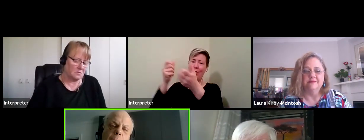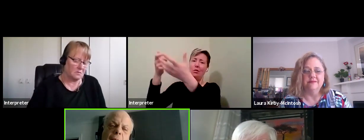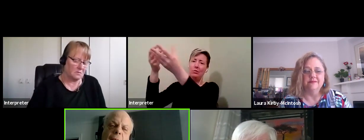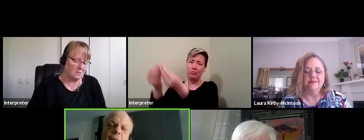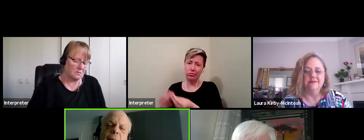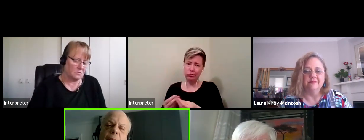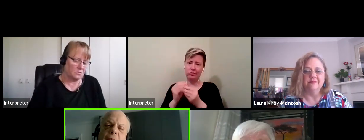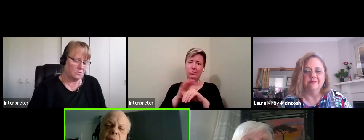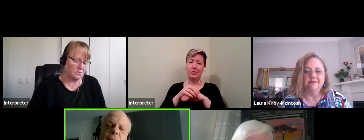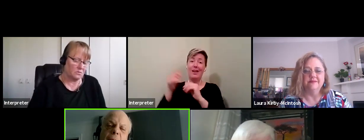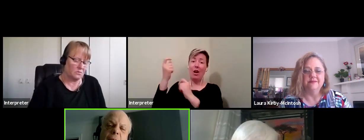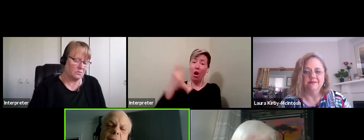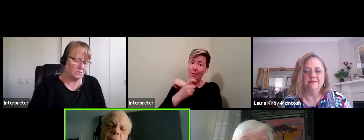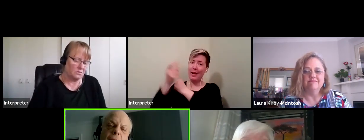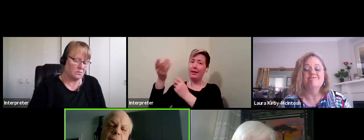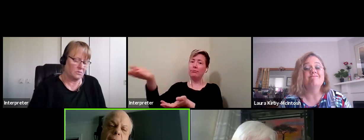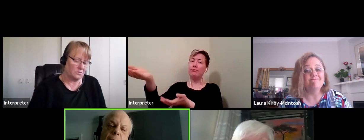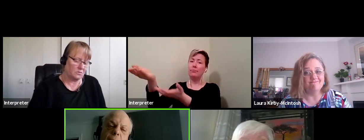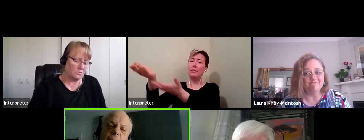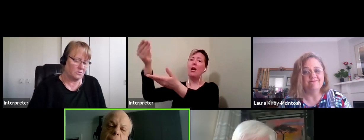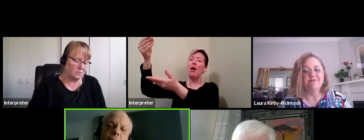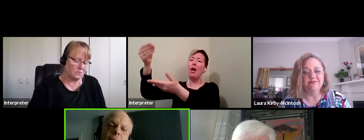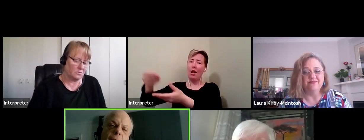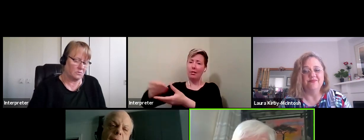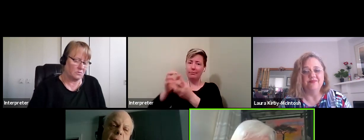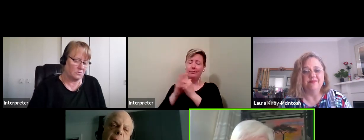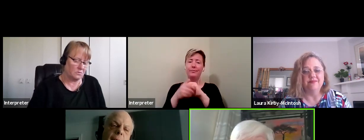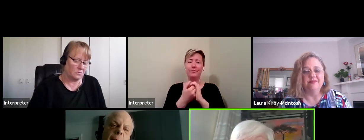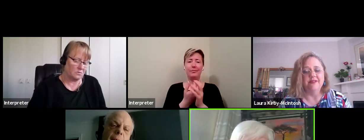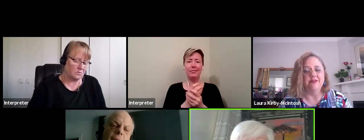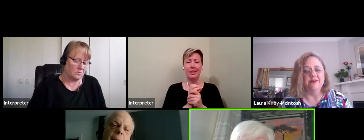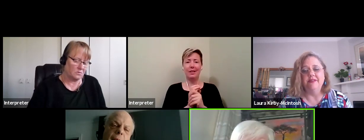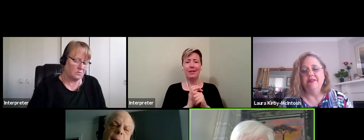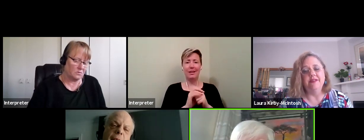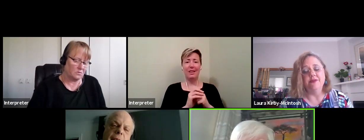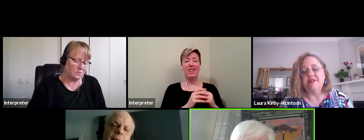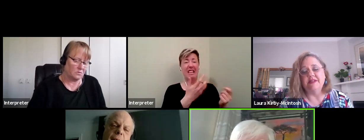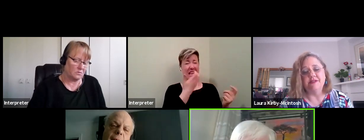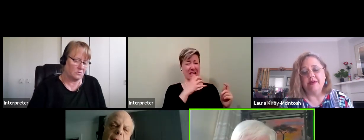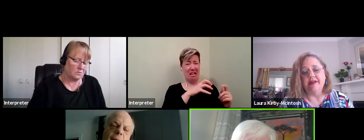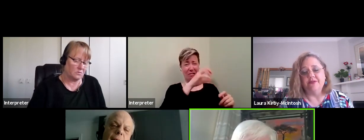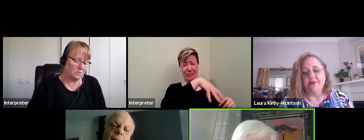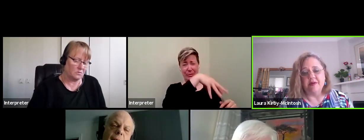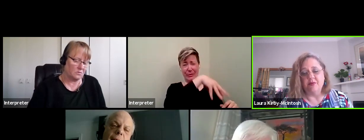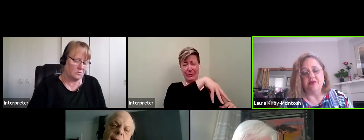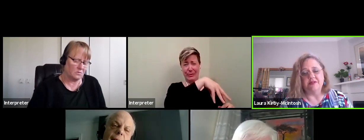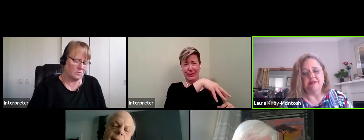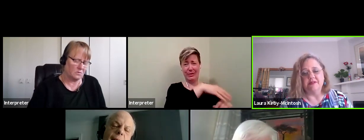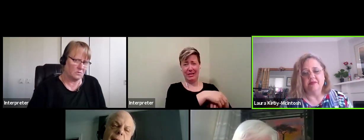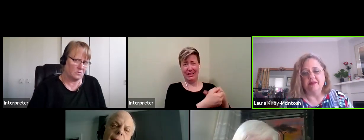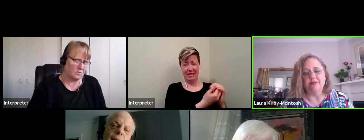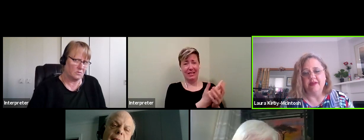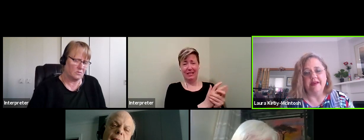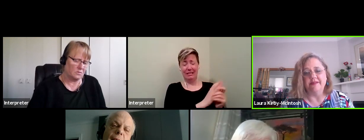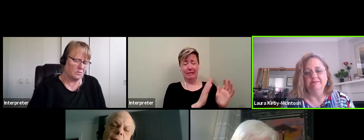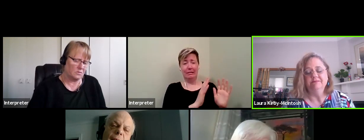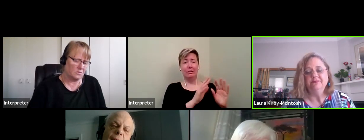they're spraying the infection from your hand all around the room. No kidding. Let me just sensory hell for people with autism.